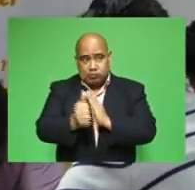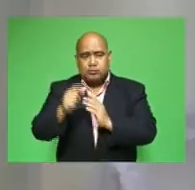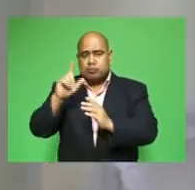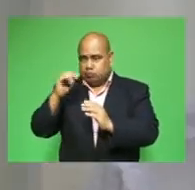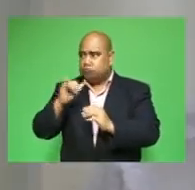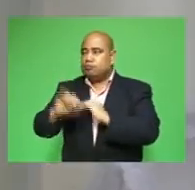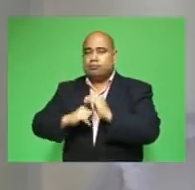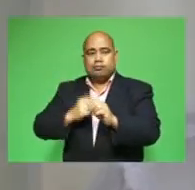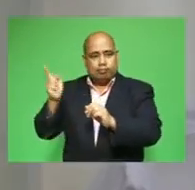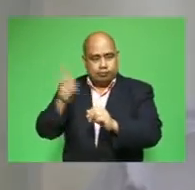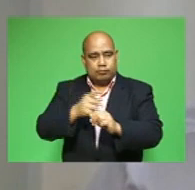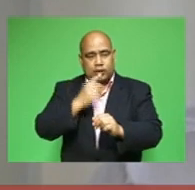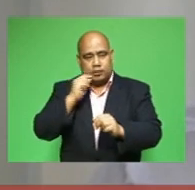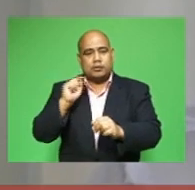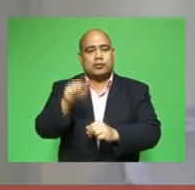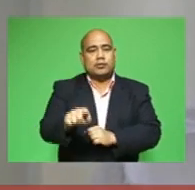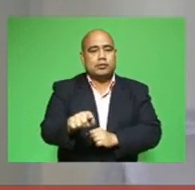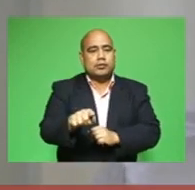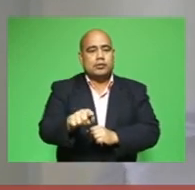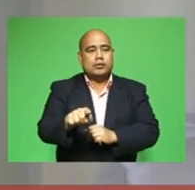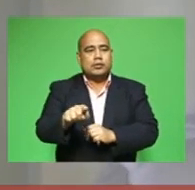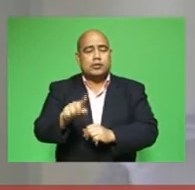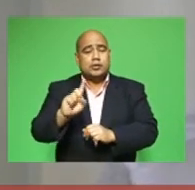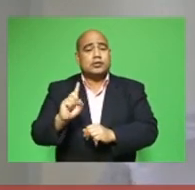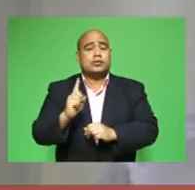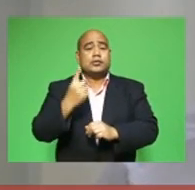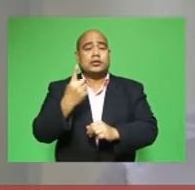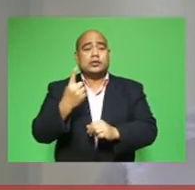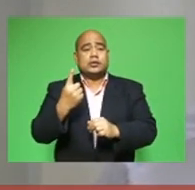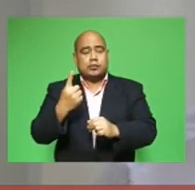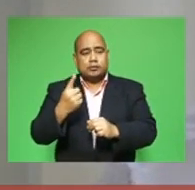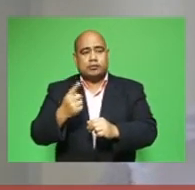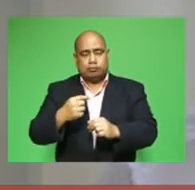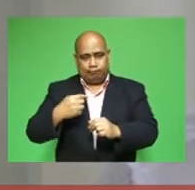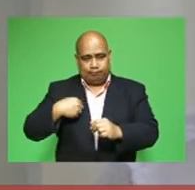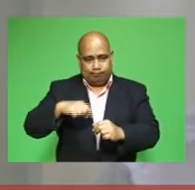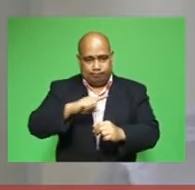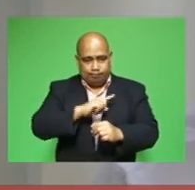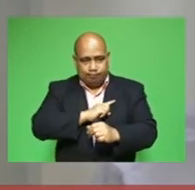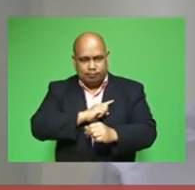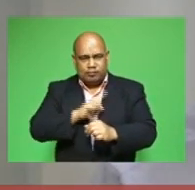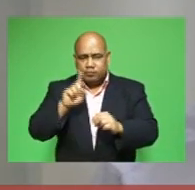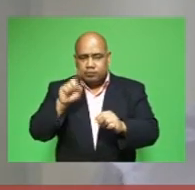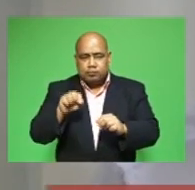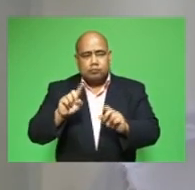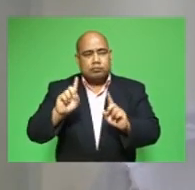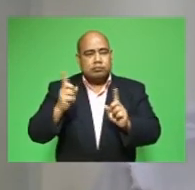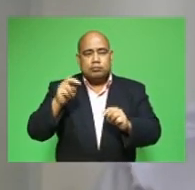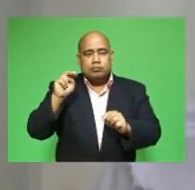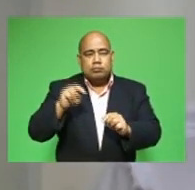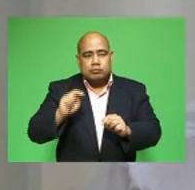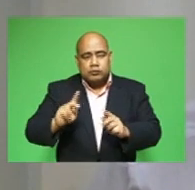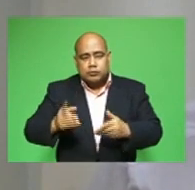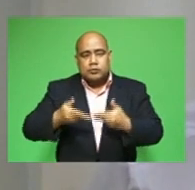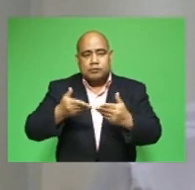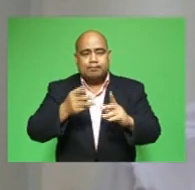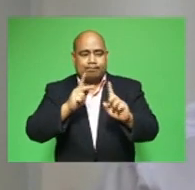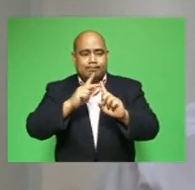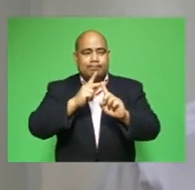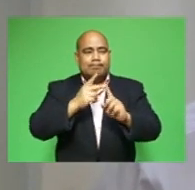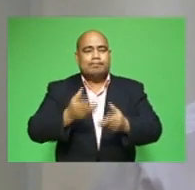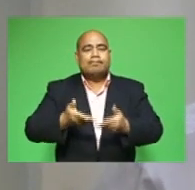considered. Firstly, our intent is that the work must be given, the first priority, that work must be given to the